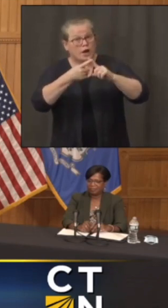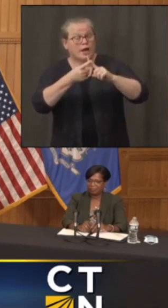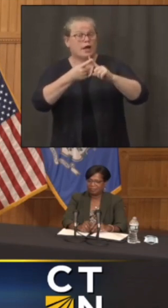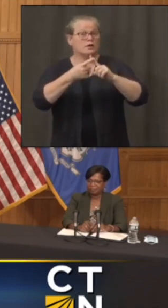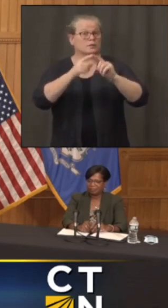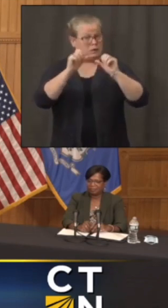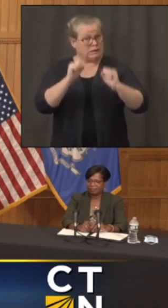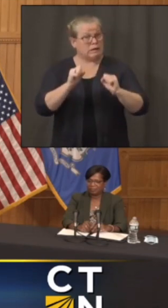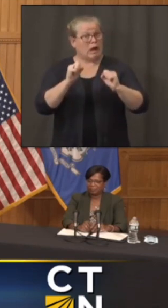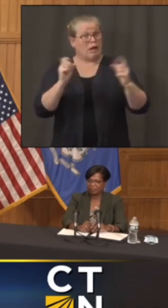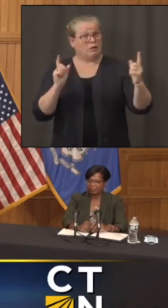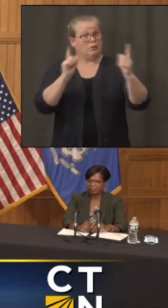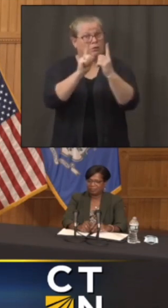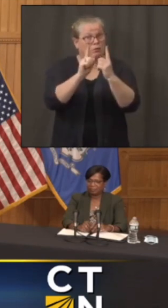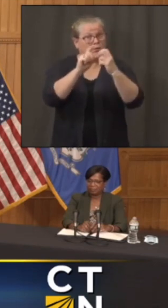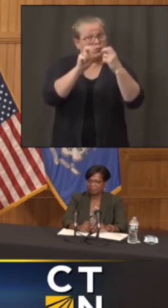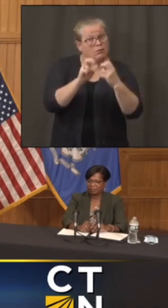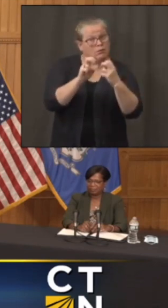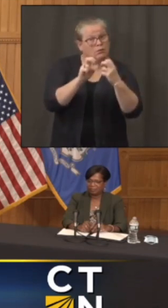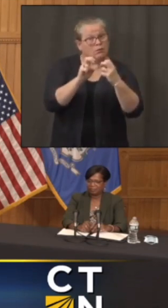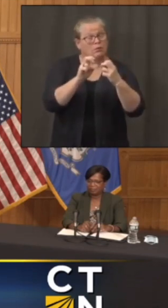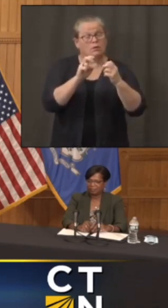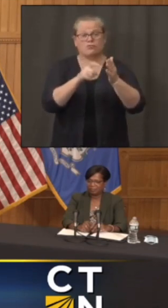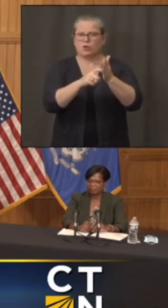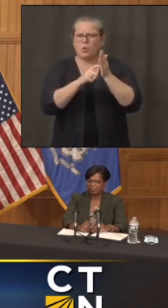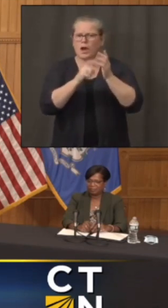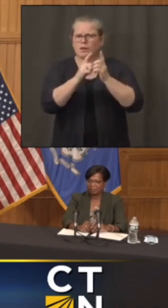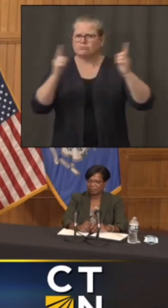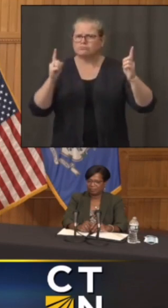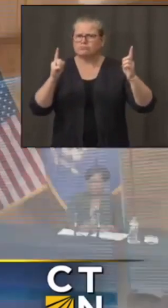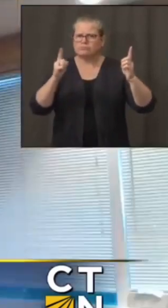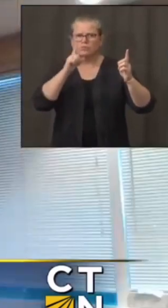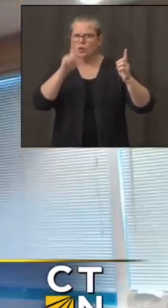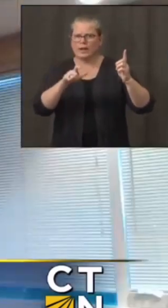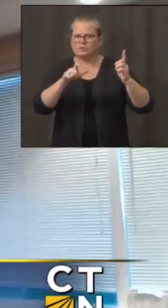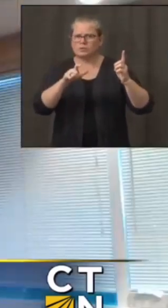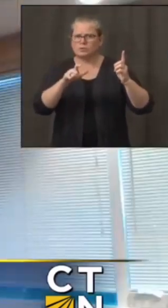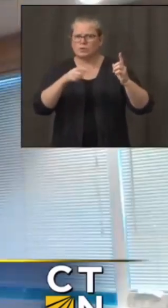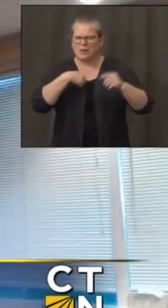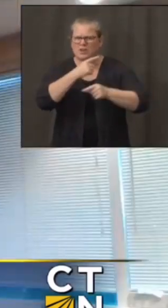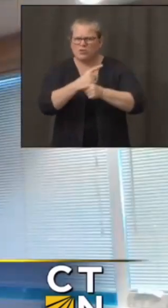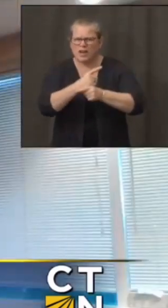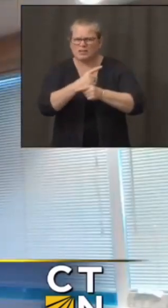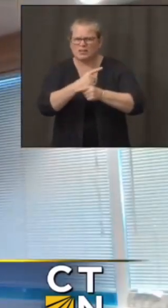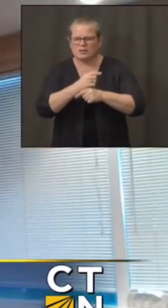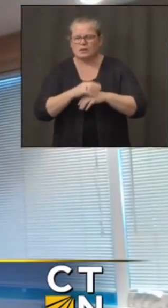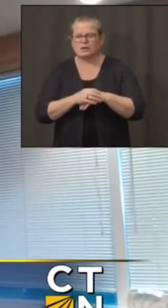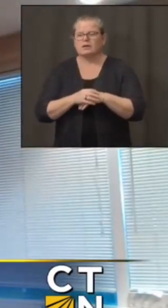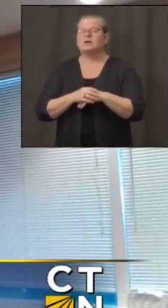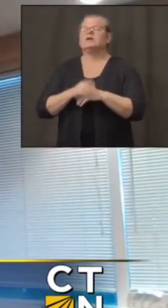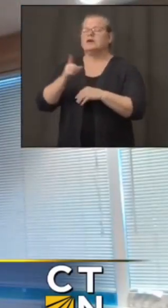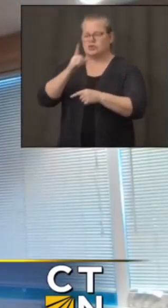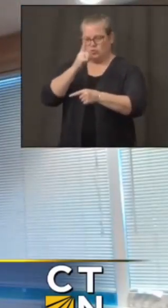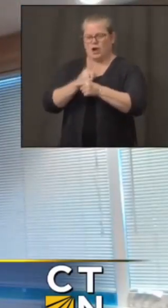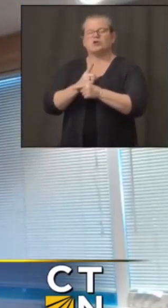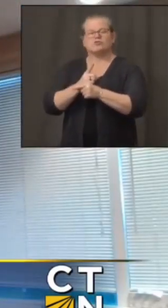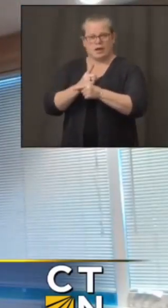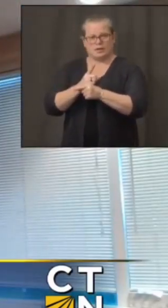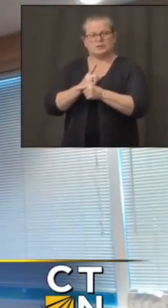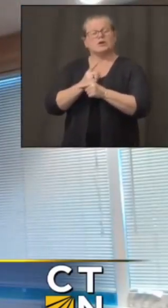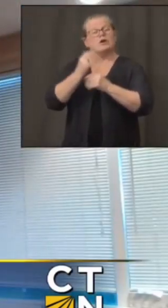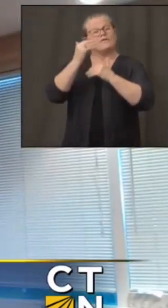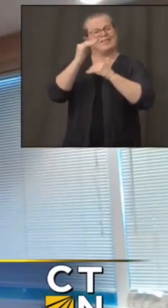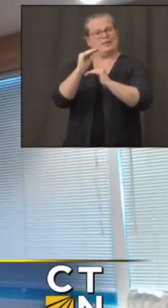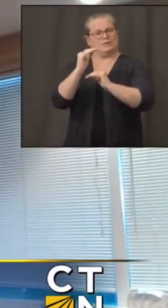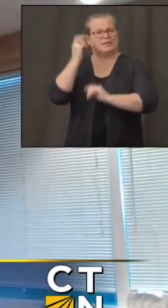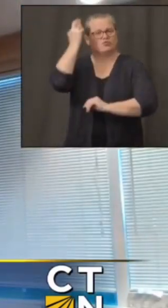Is that correct? Am I reading that correctly, or? You are, under limited circumstances, that